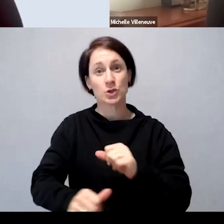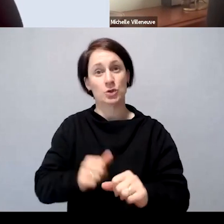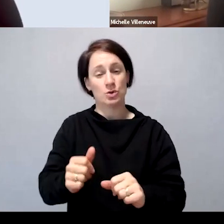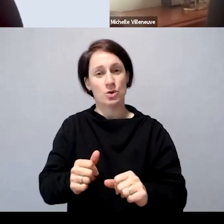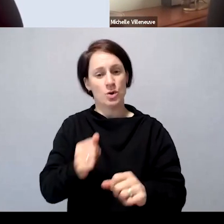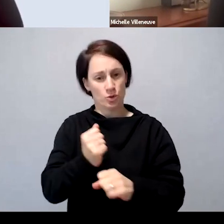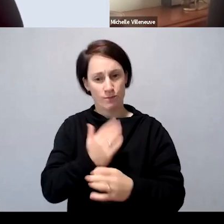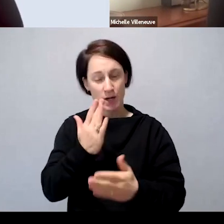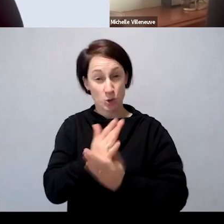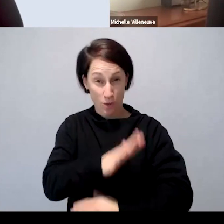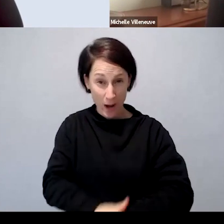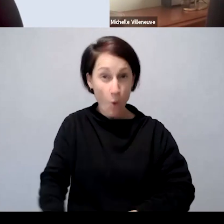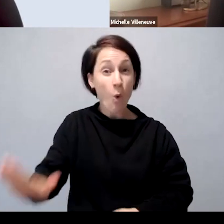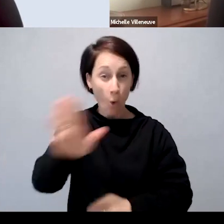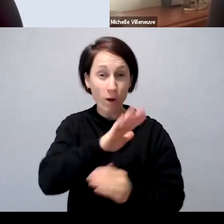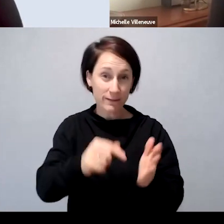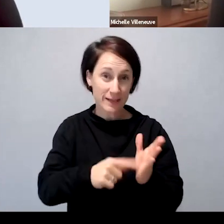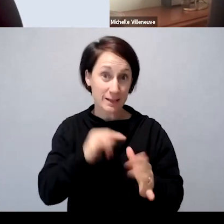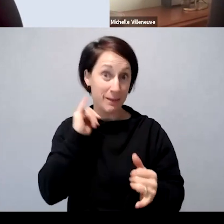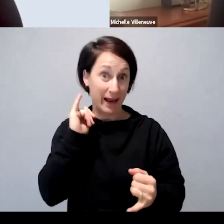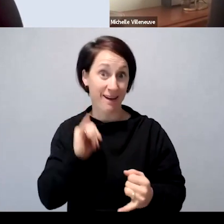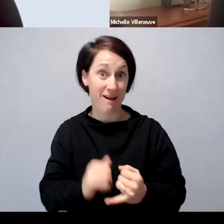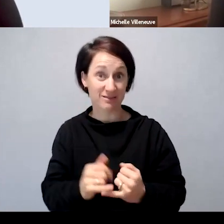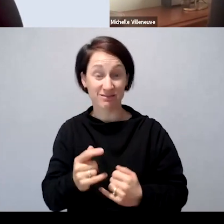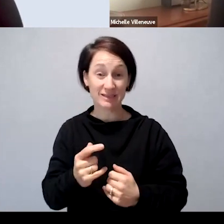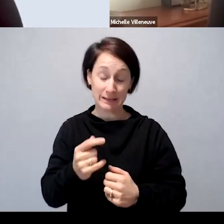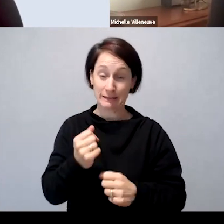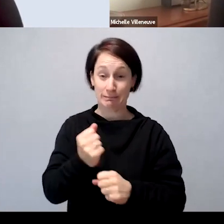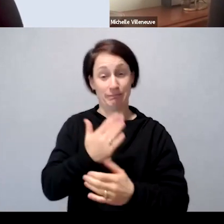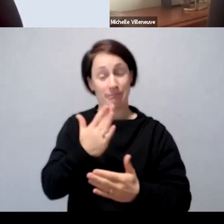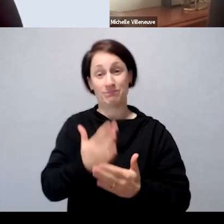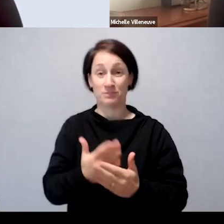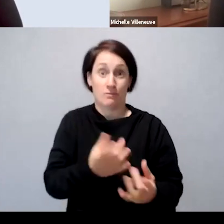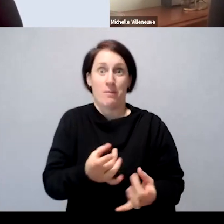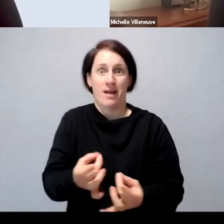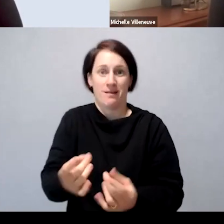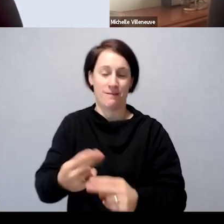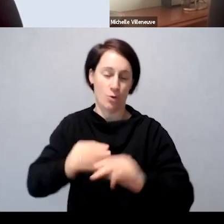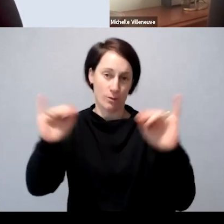translate that across the entire state. So stay tuned for their progress.